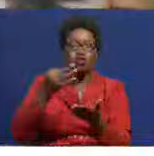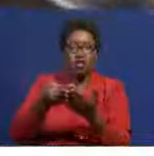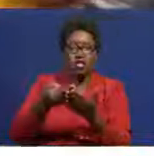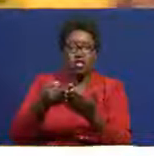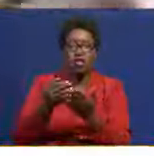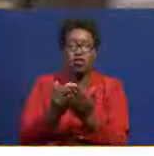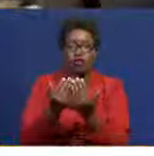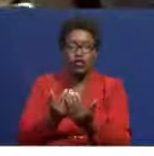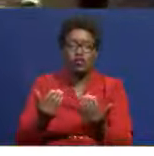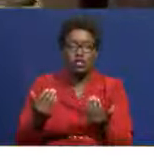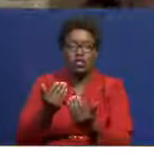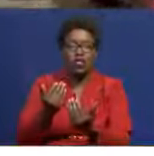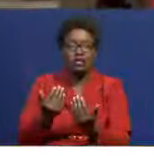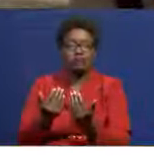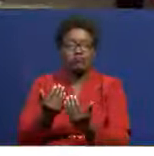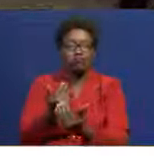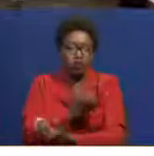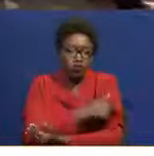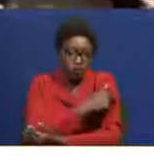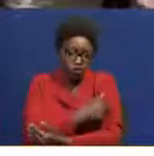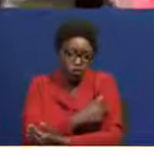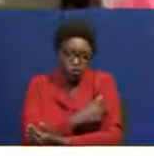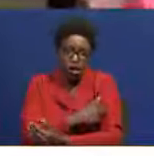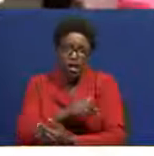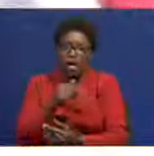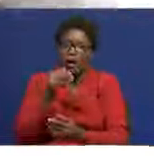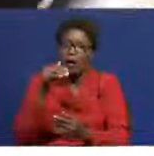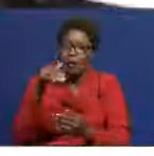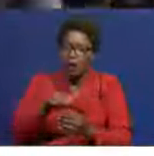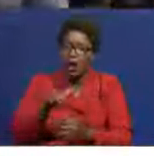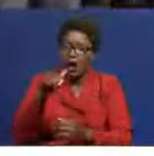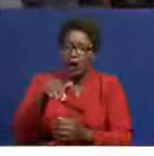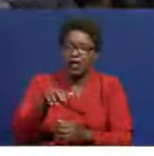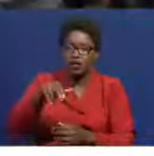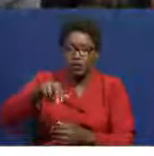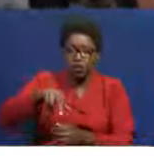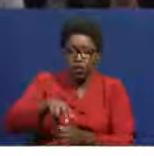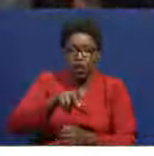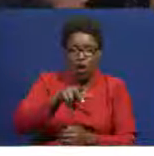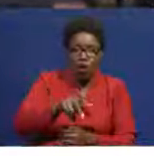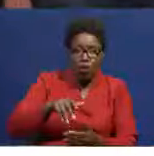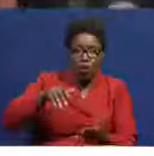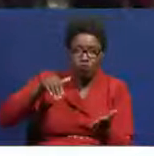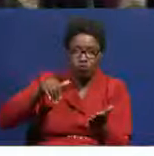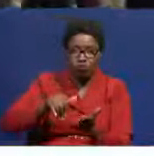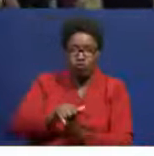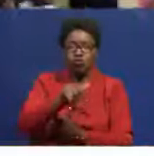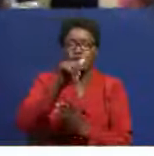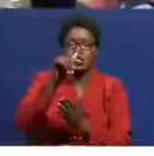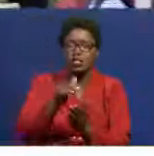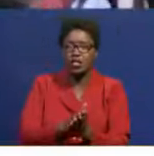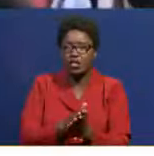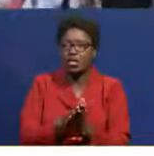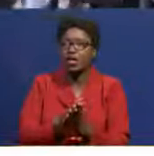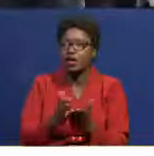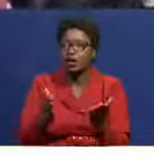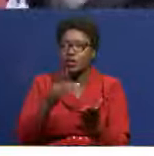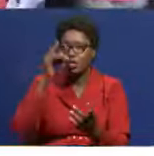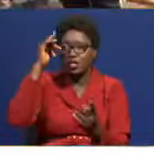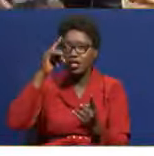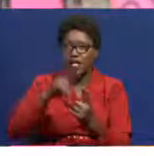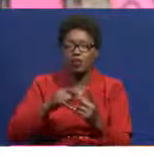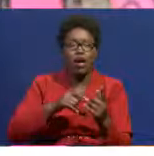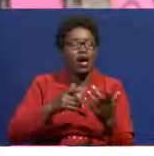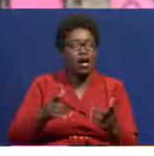pediatric care. The events, which included a marathon, walk and skating, so to keep alive a philanthropy engineered to give children a